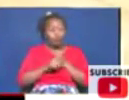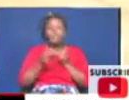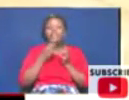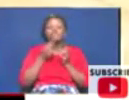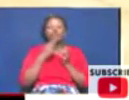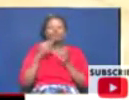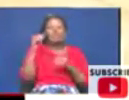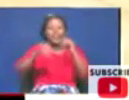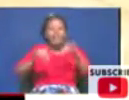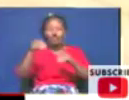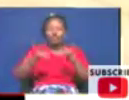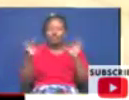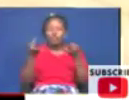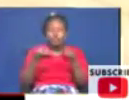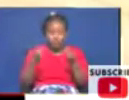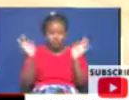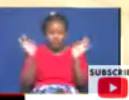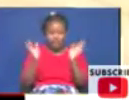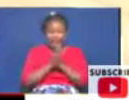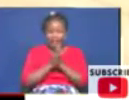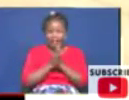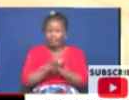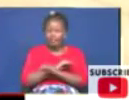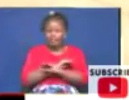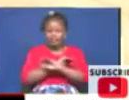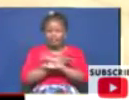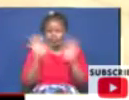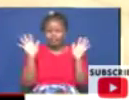and transparent. Reporting from Nyeri County, I'm Gishuke Washira.